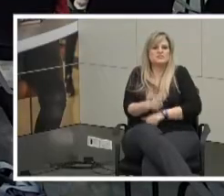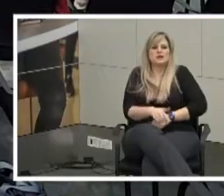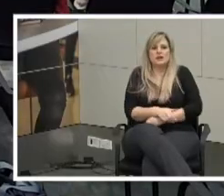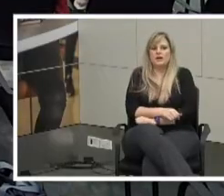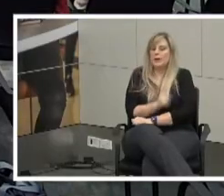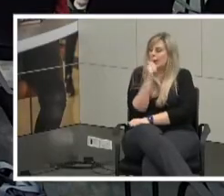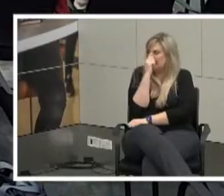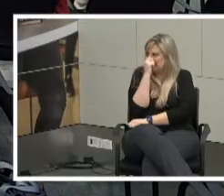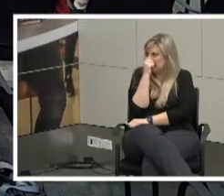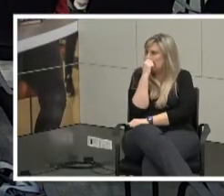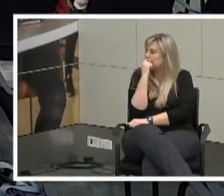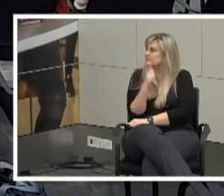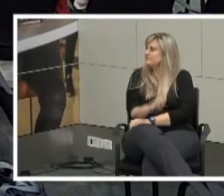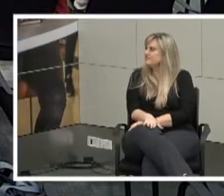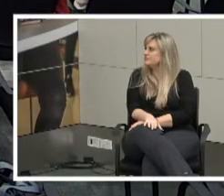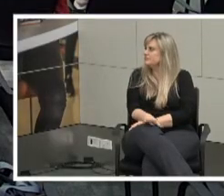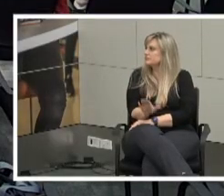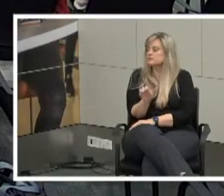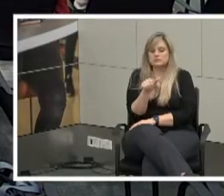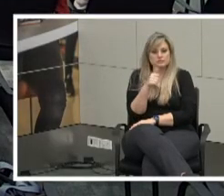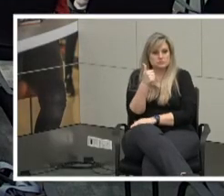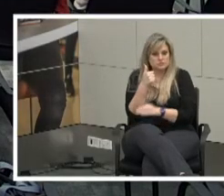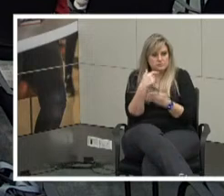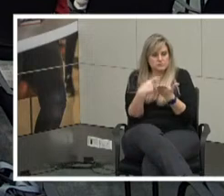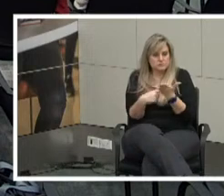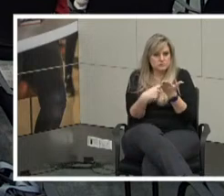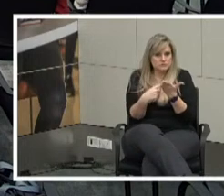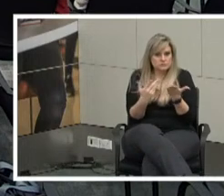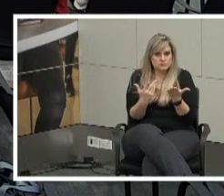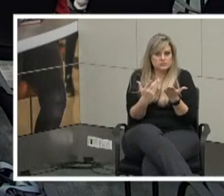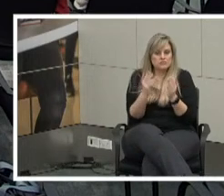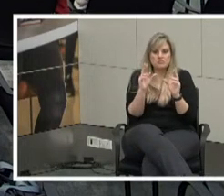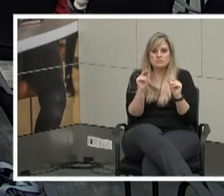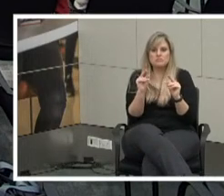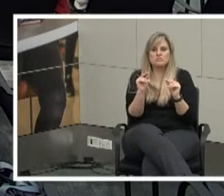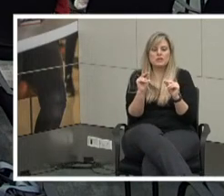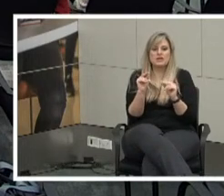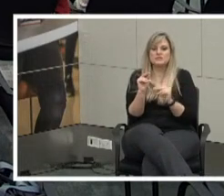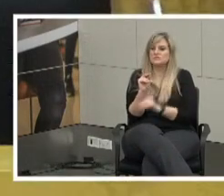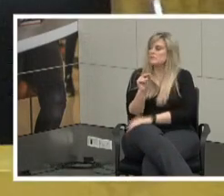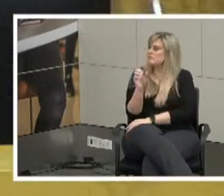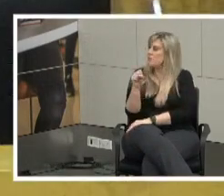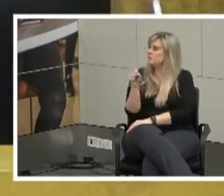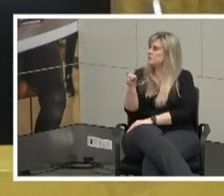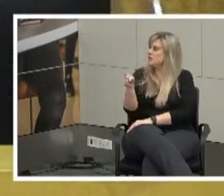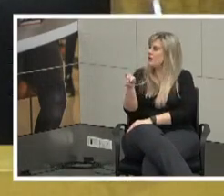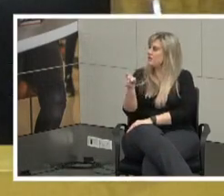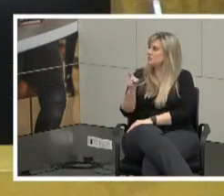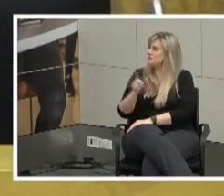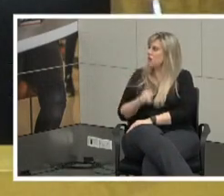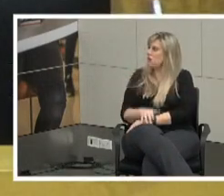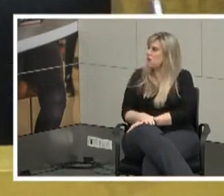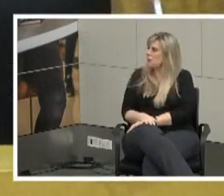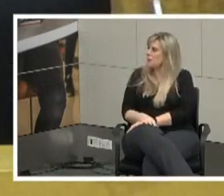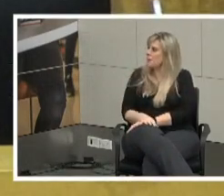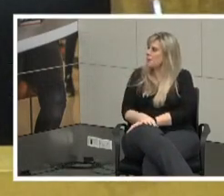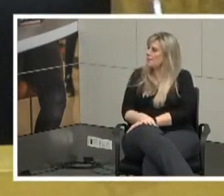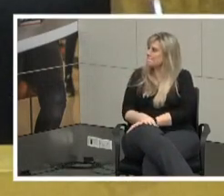decision any other discussion no okay let's